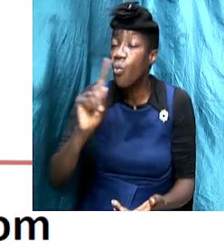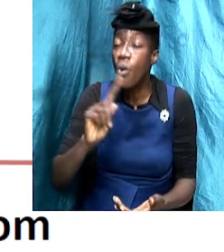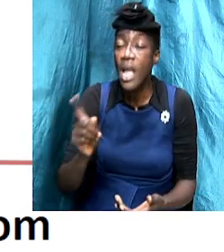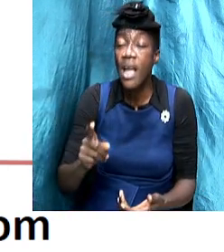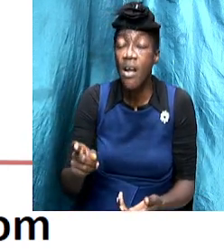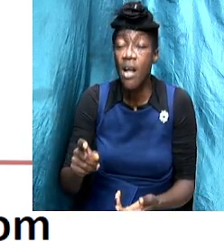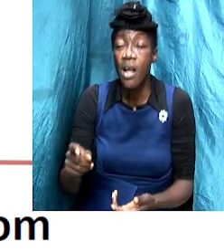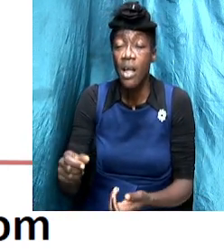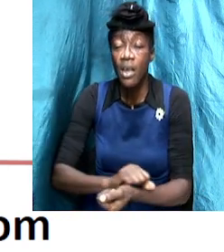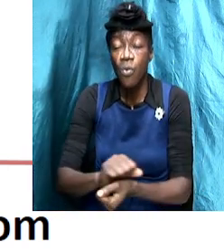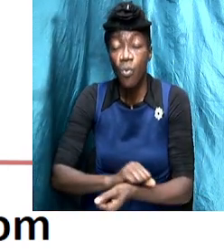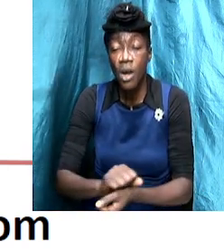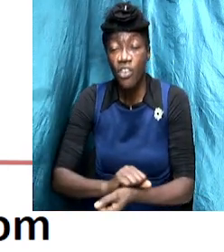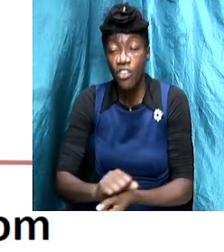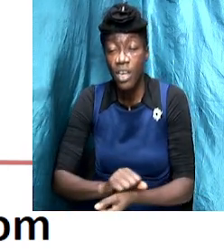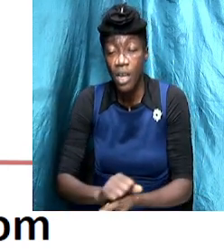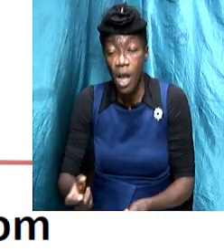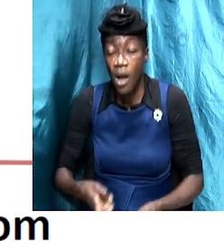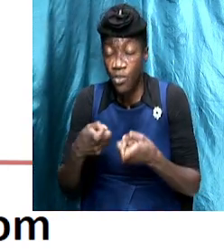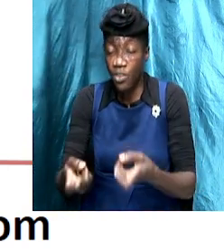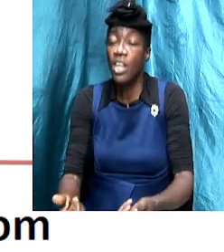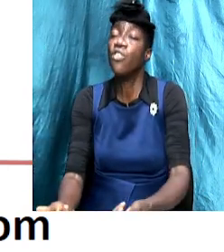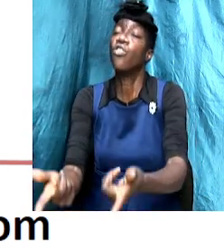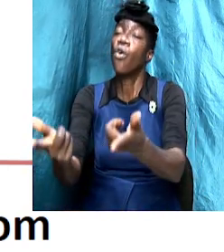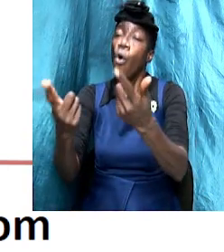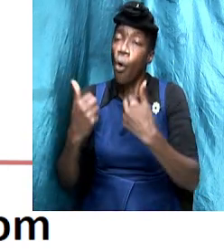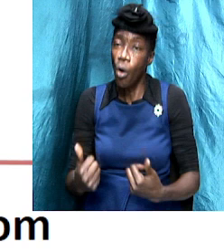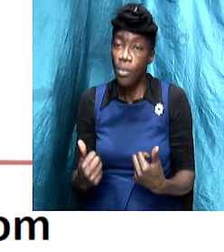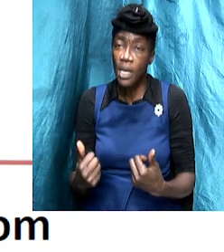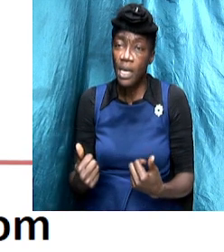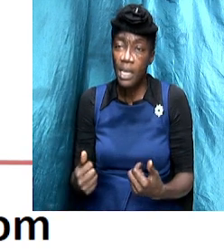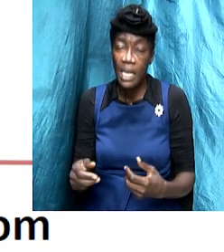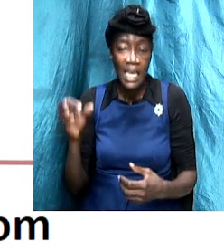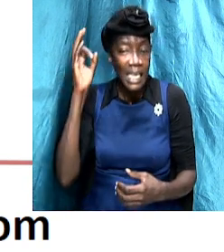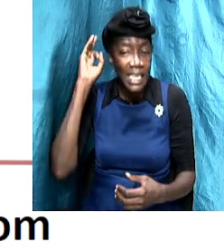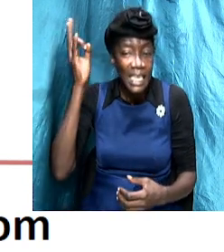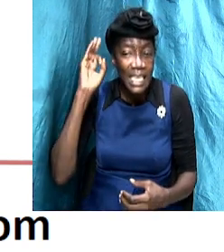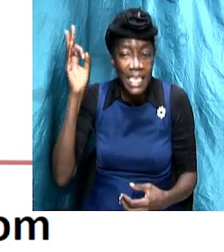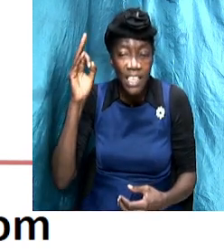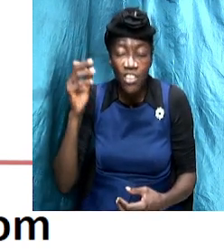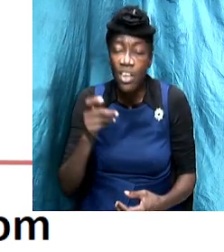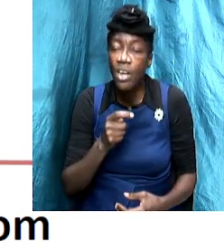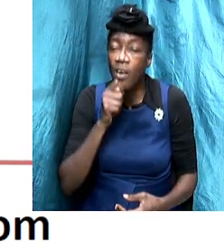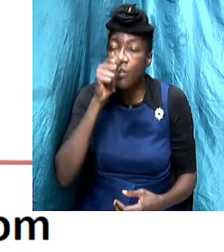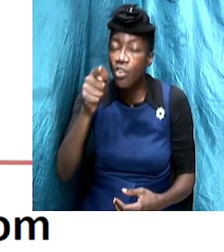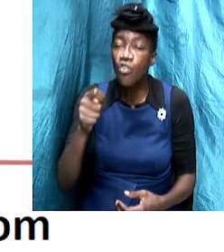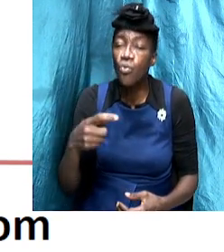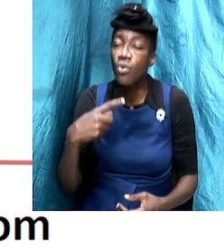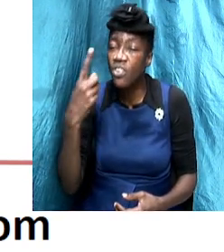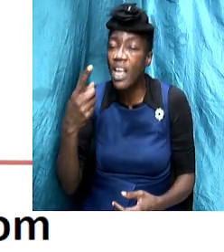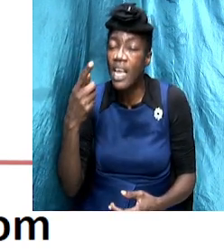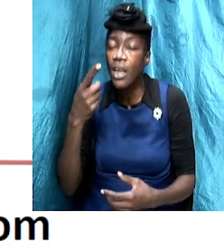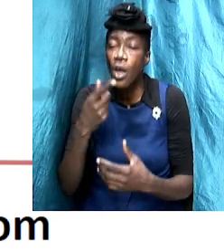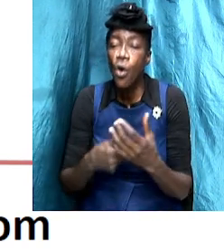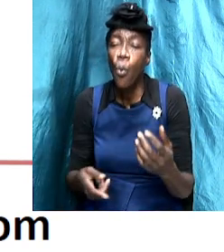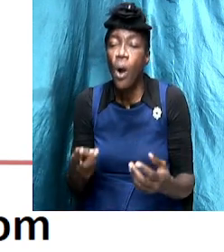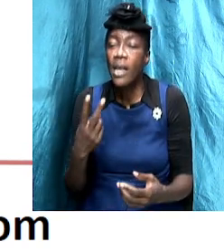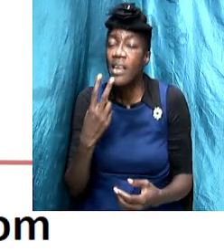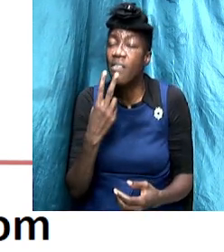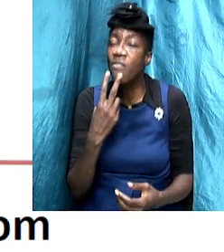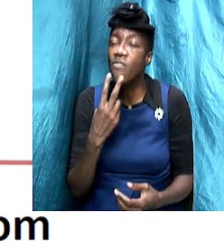see, if the teaching because of was the true saying of what this verse is saying there in Acts chapter